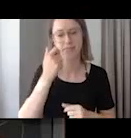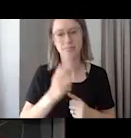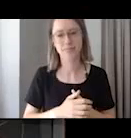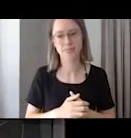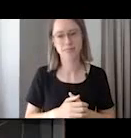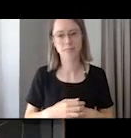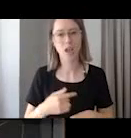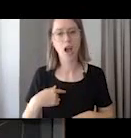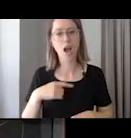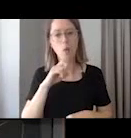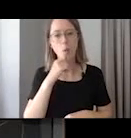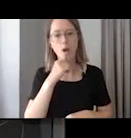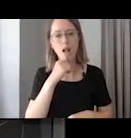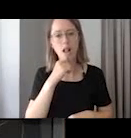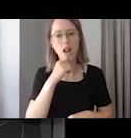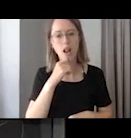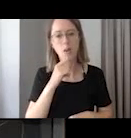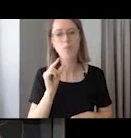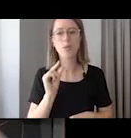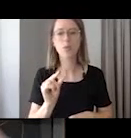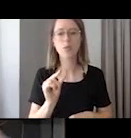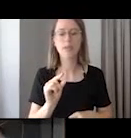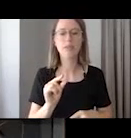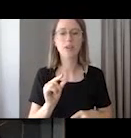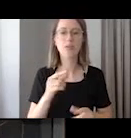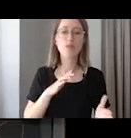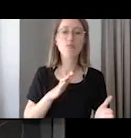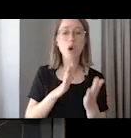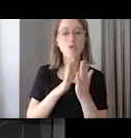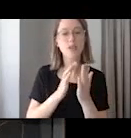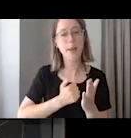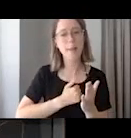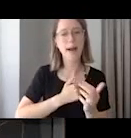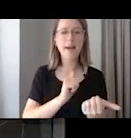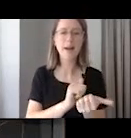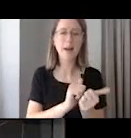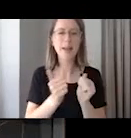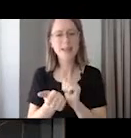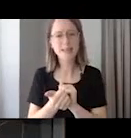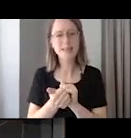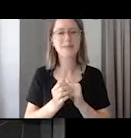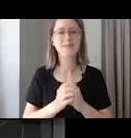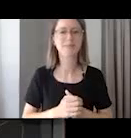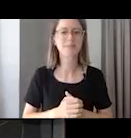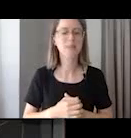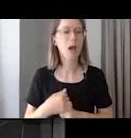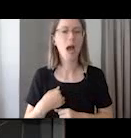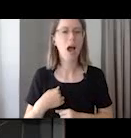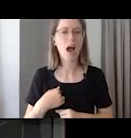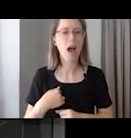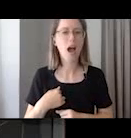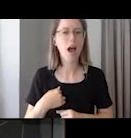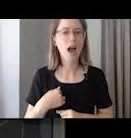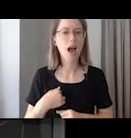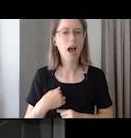I'm going to take a slightly different approach than some of my colleagues took. I don't look for